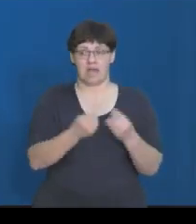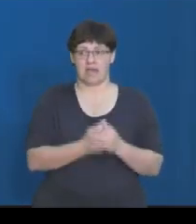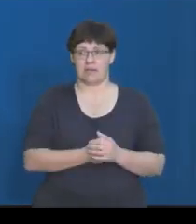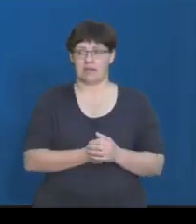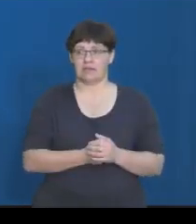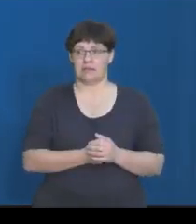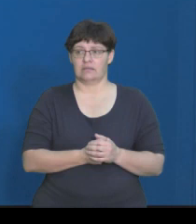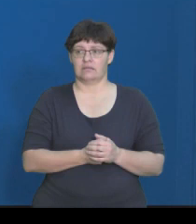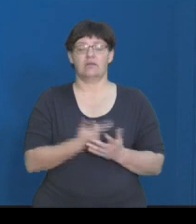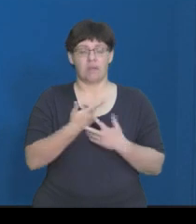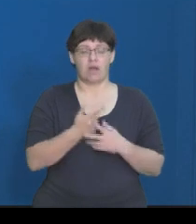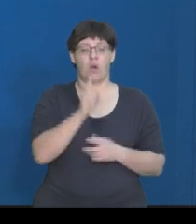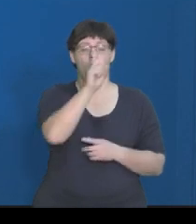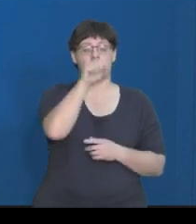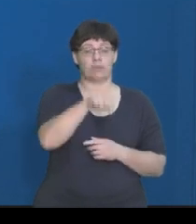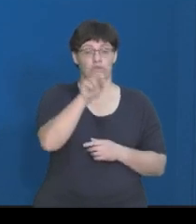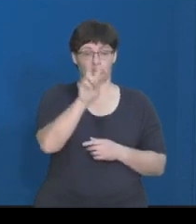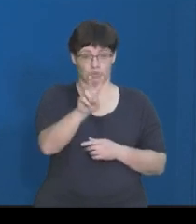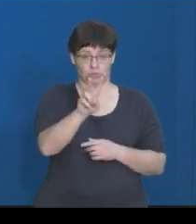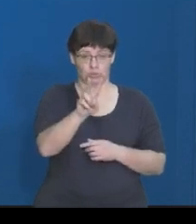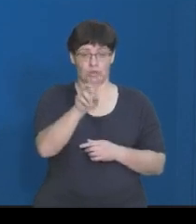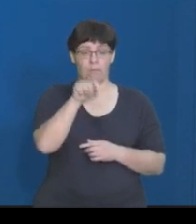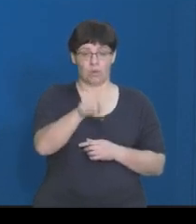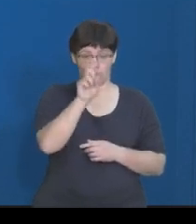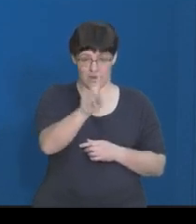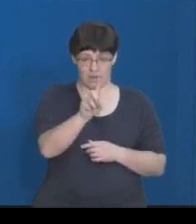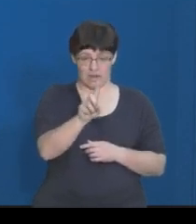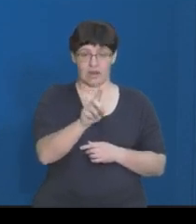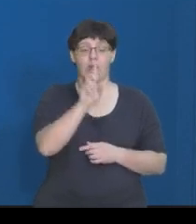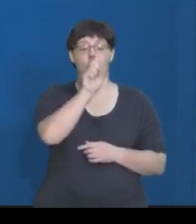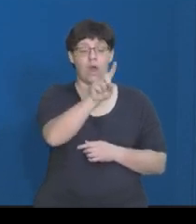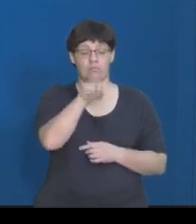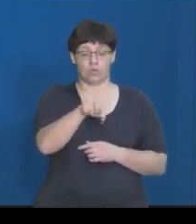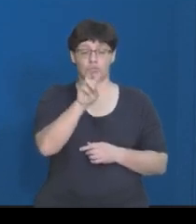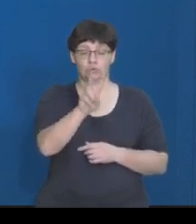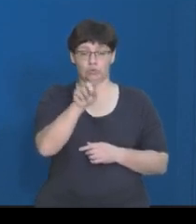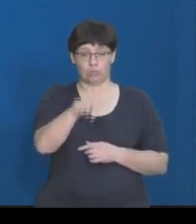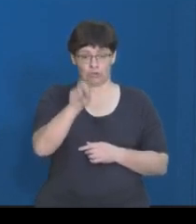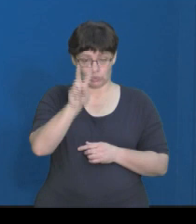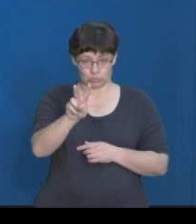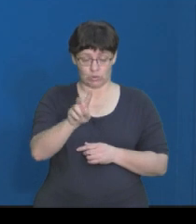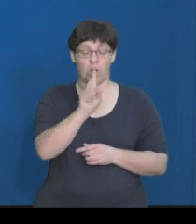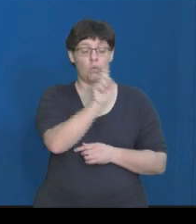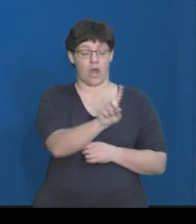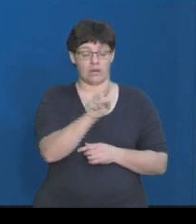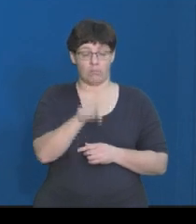right? So it becomes question 1.2, 1.1, 1.2,